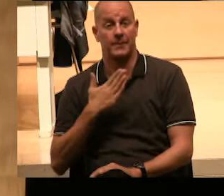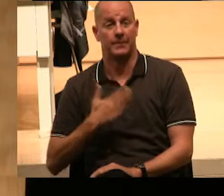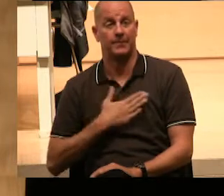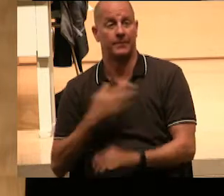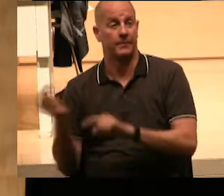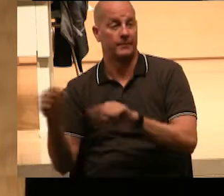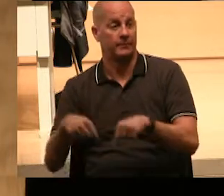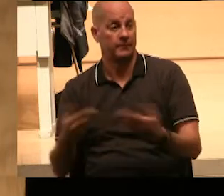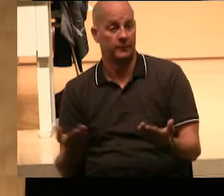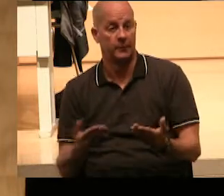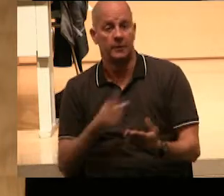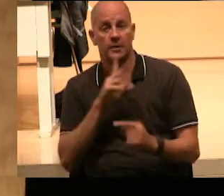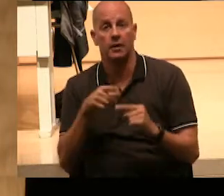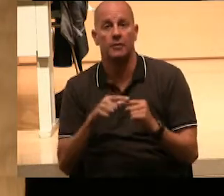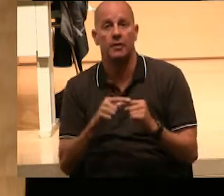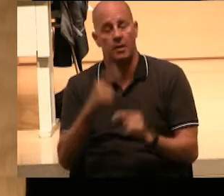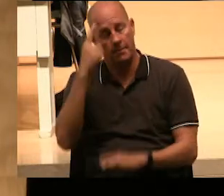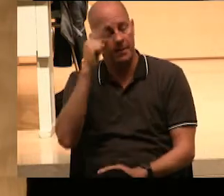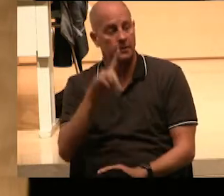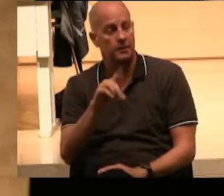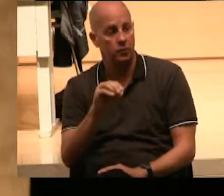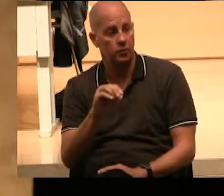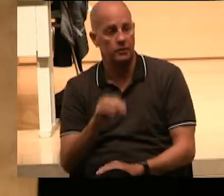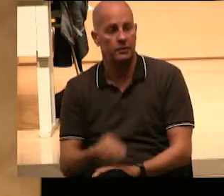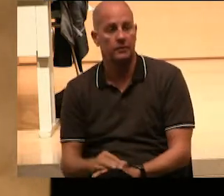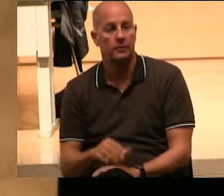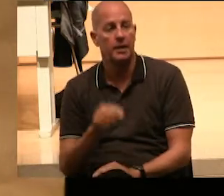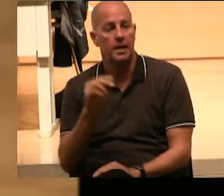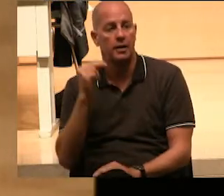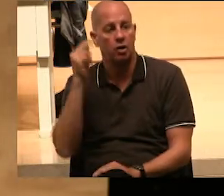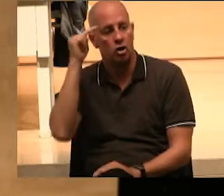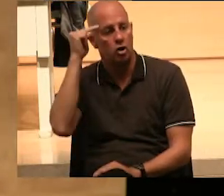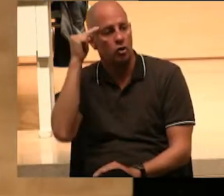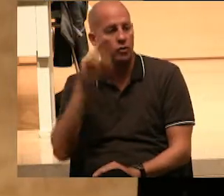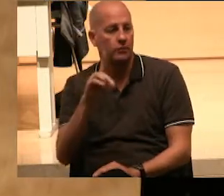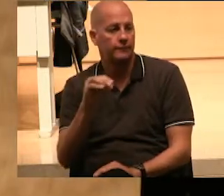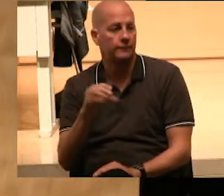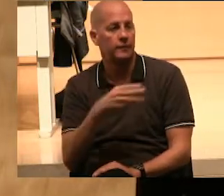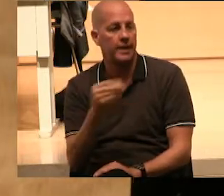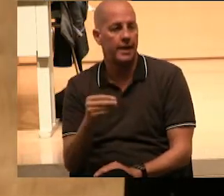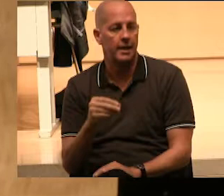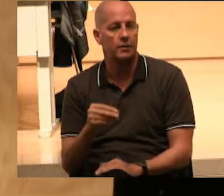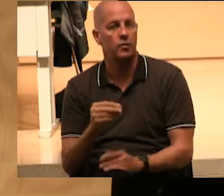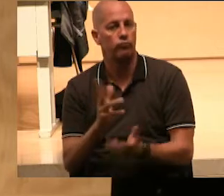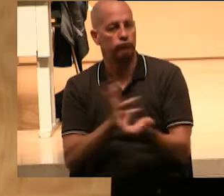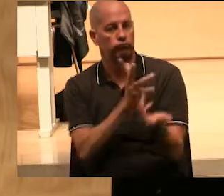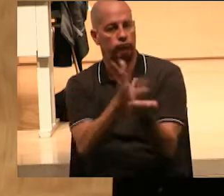talk about mental disorders, neurodevelopmental disorders, and reasonable accommodations.